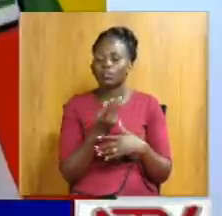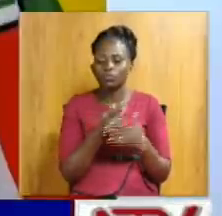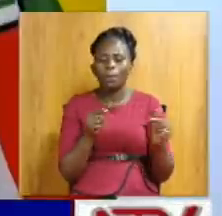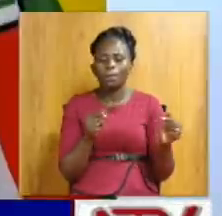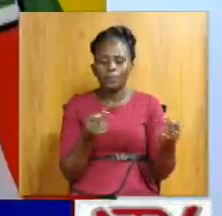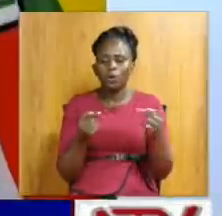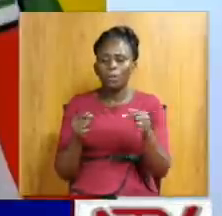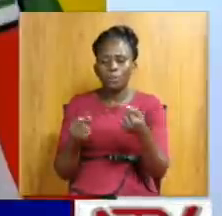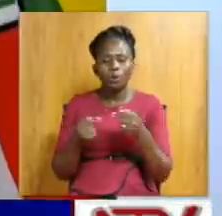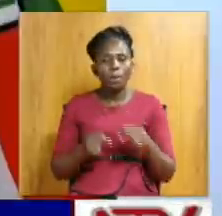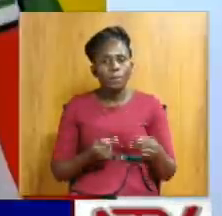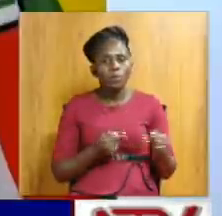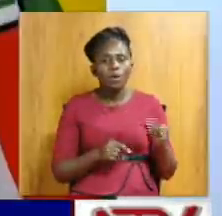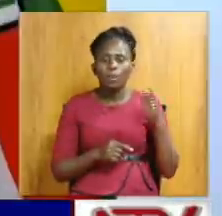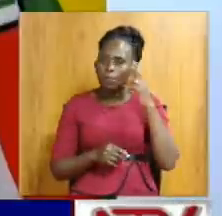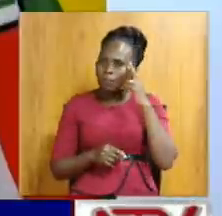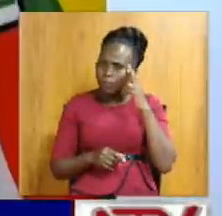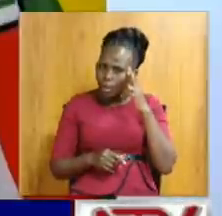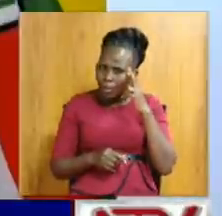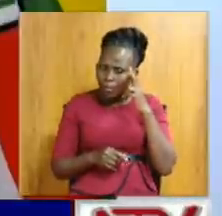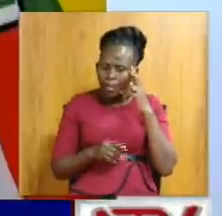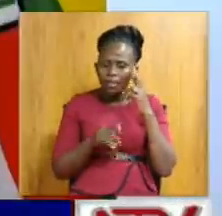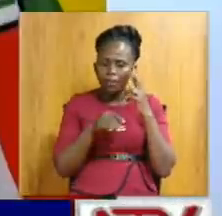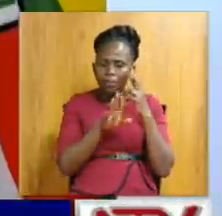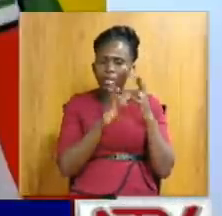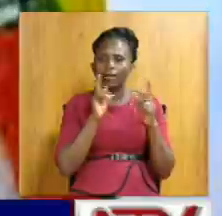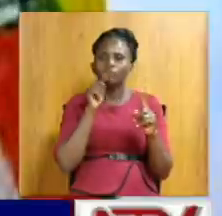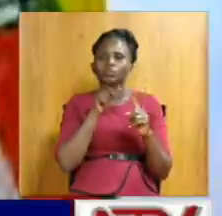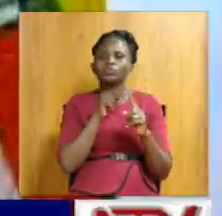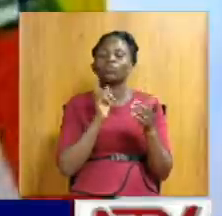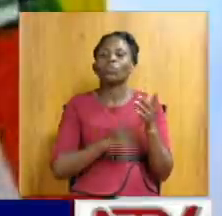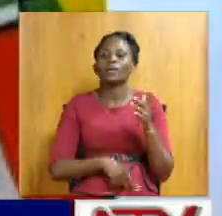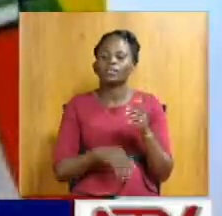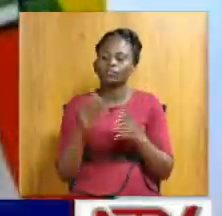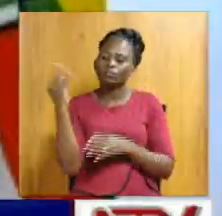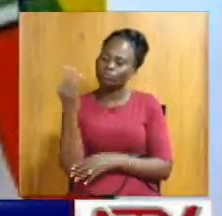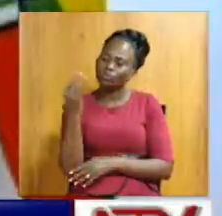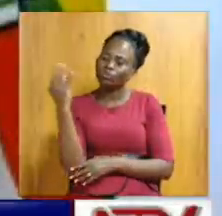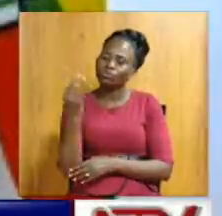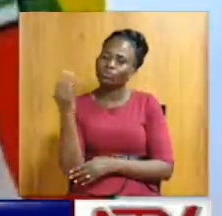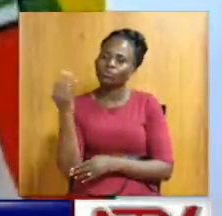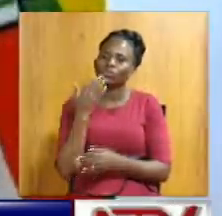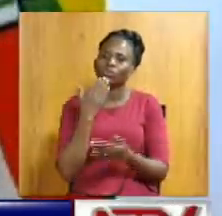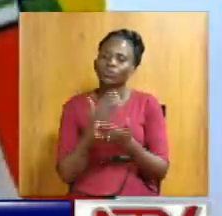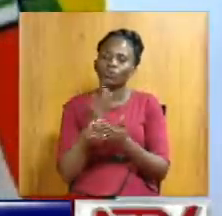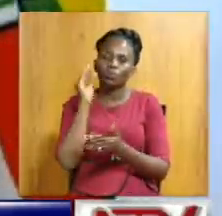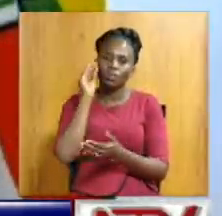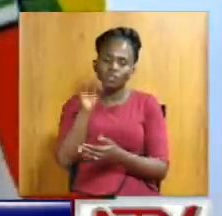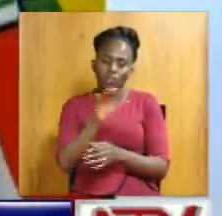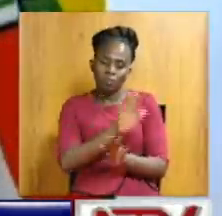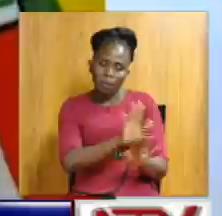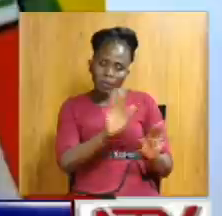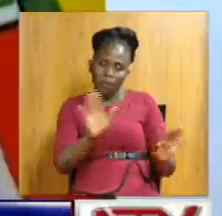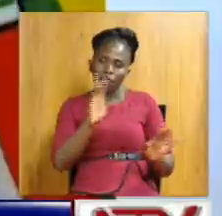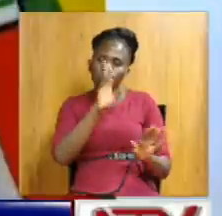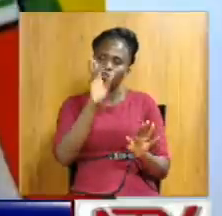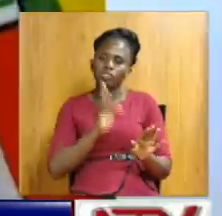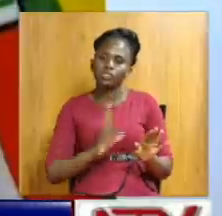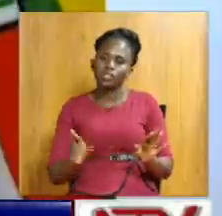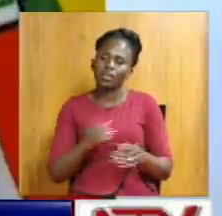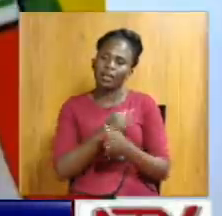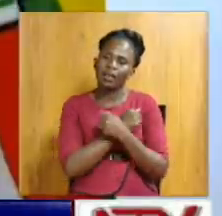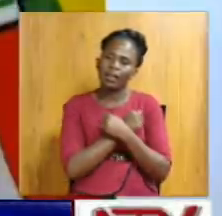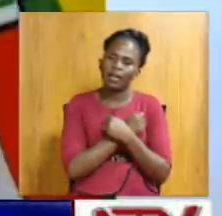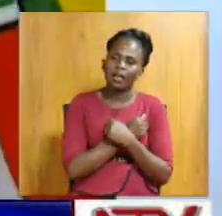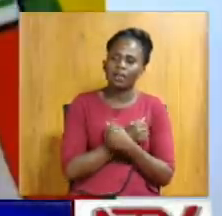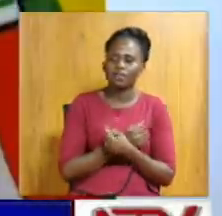Instead of faithfully preaching the core and the good messages of those religions, such as love